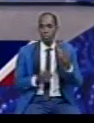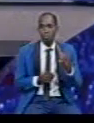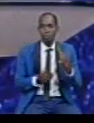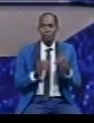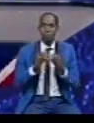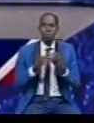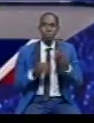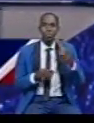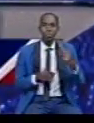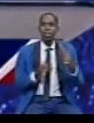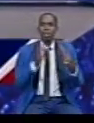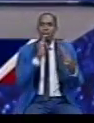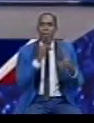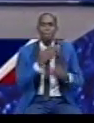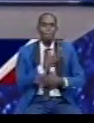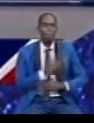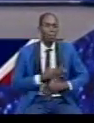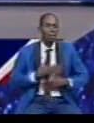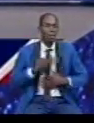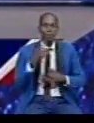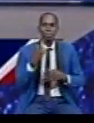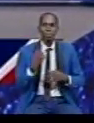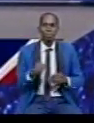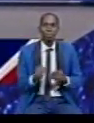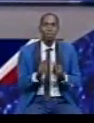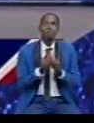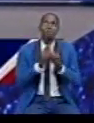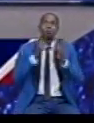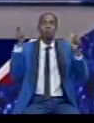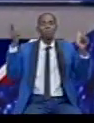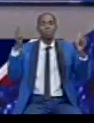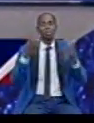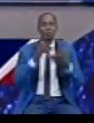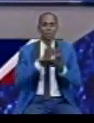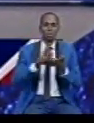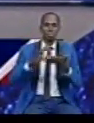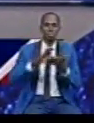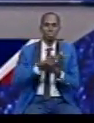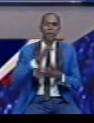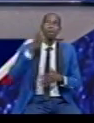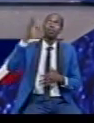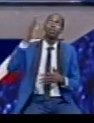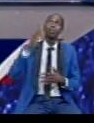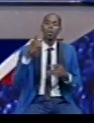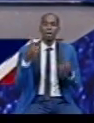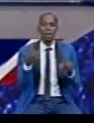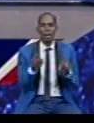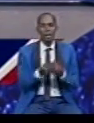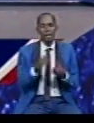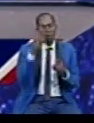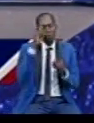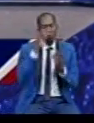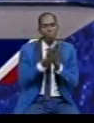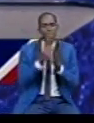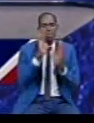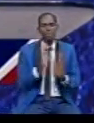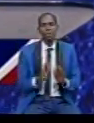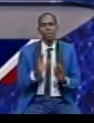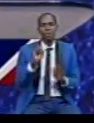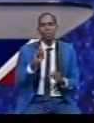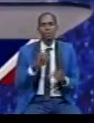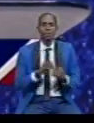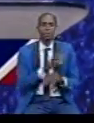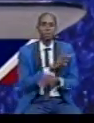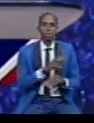one is pleasing the supreme God as saints in Christ. Let's come back to